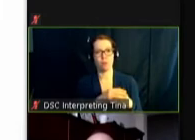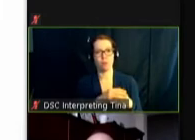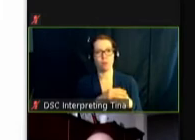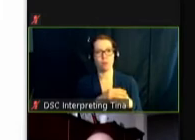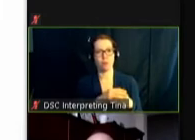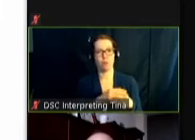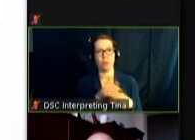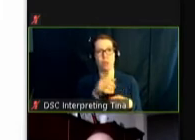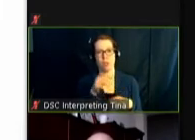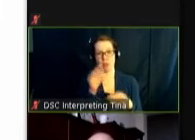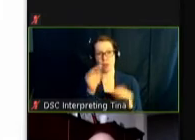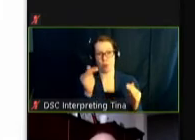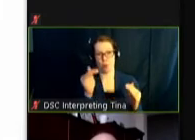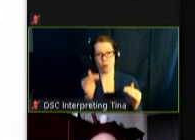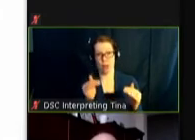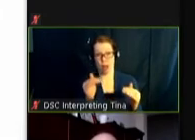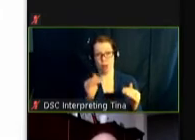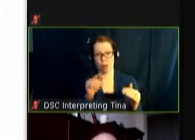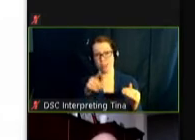And then you come down.